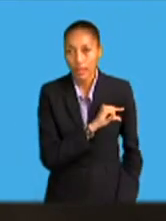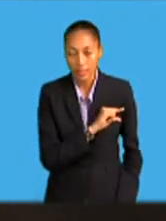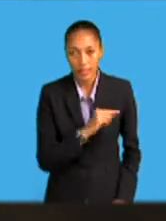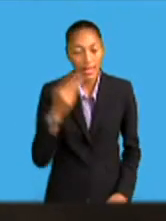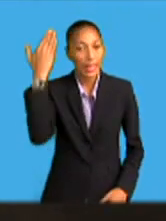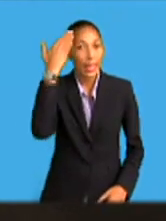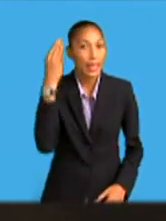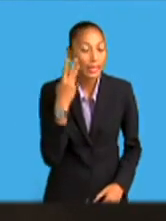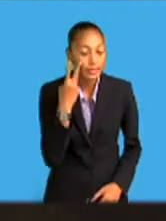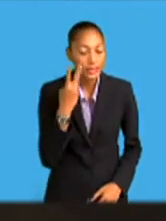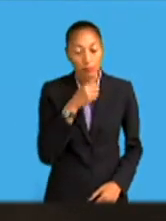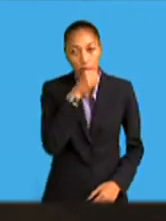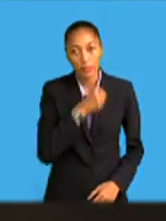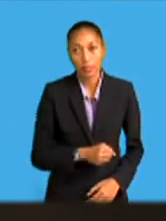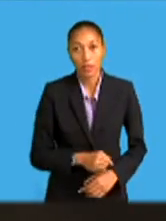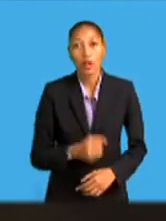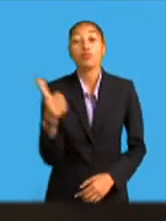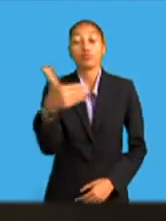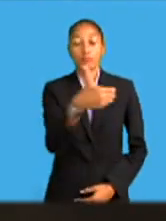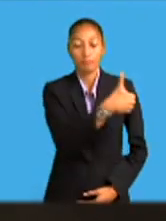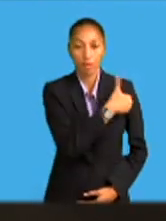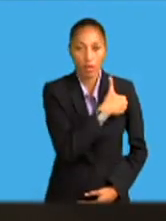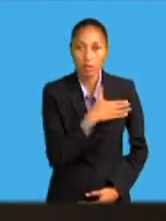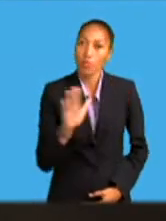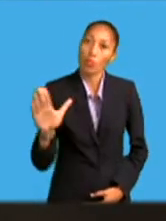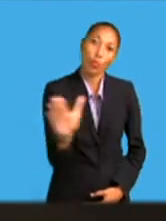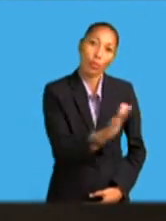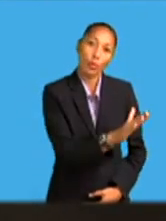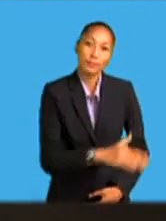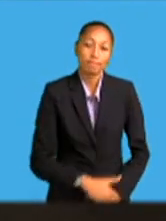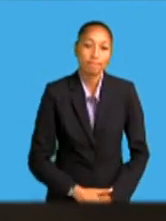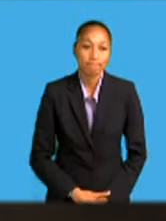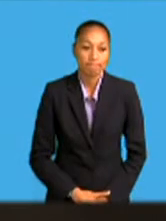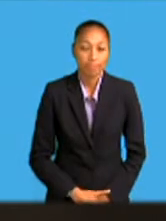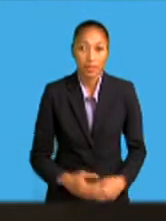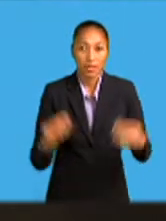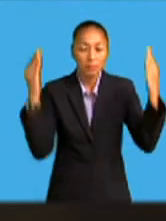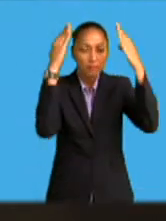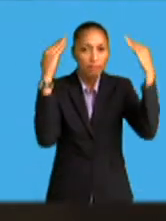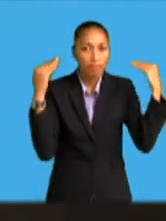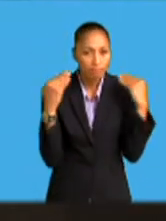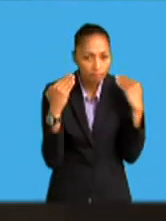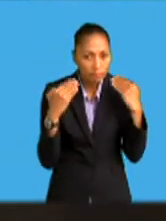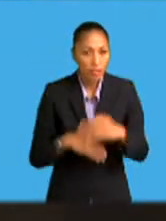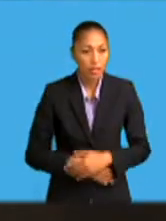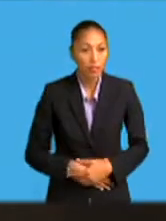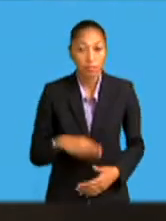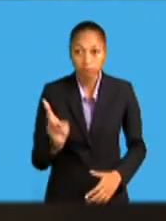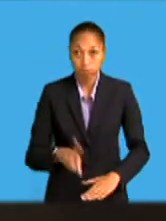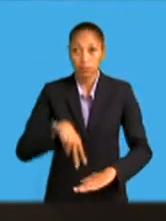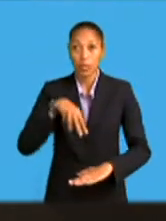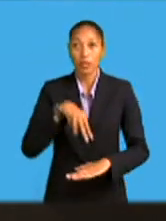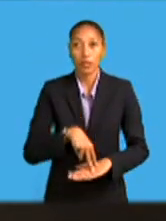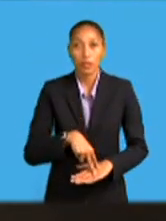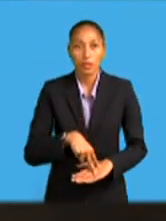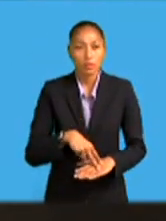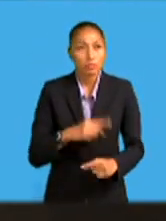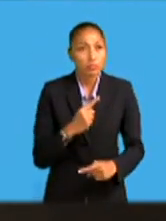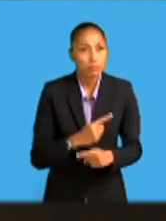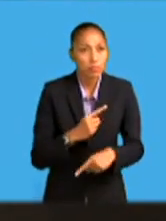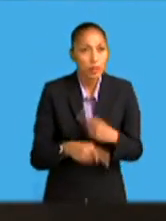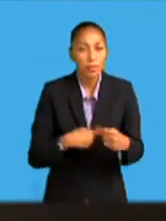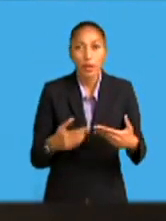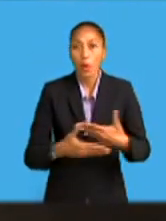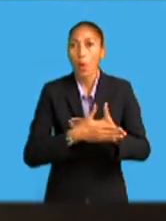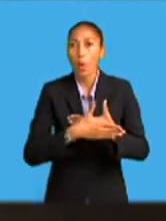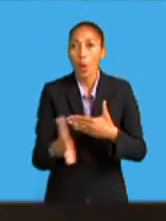and gentlemen, good morning to you all. Madam Speaker, I rise to reiterate the opening